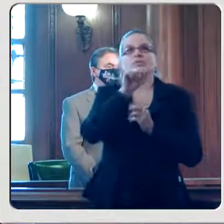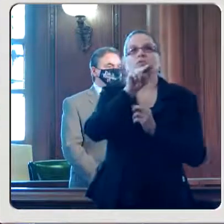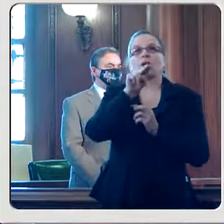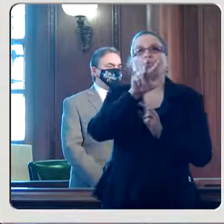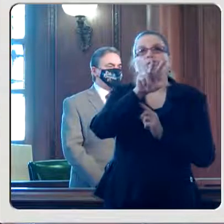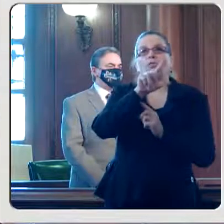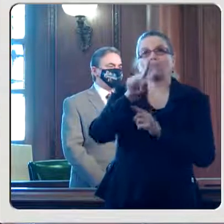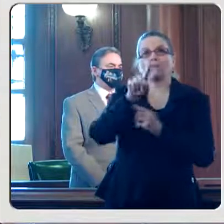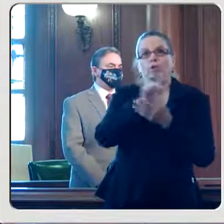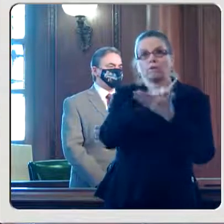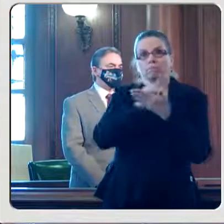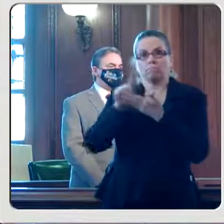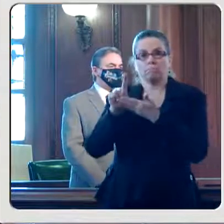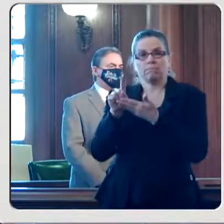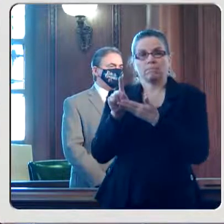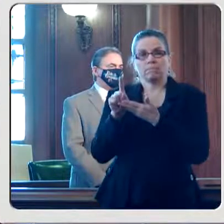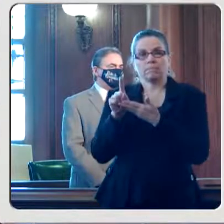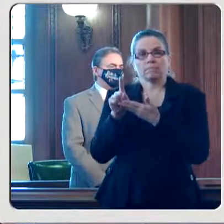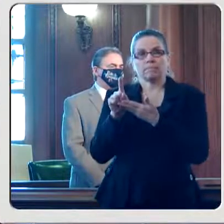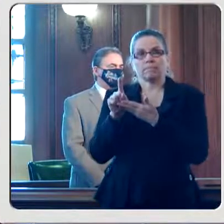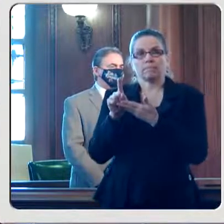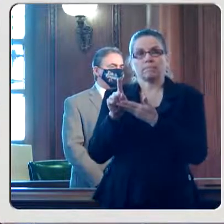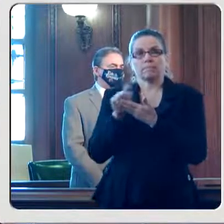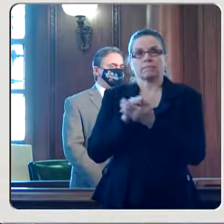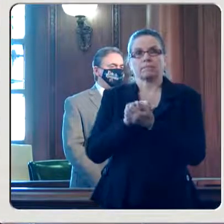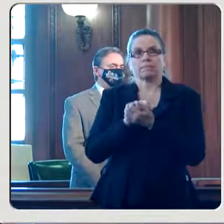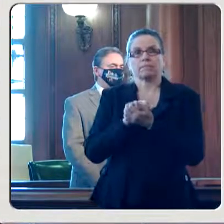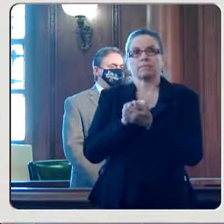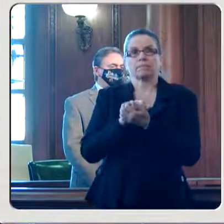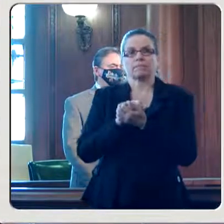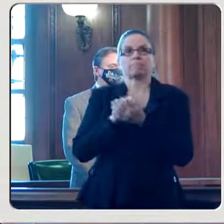last reporting week, our cases went down